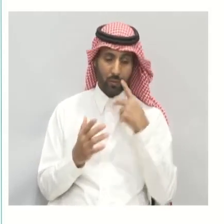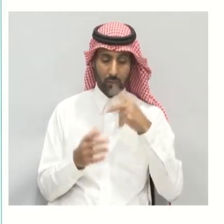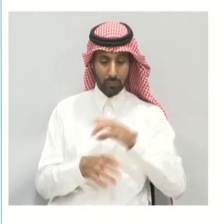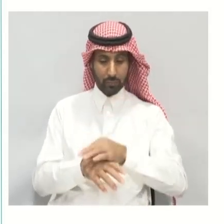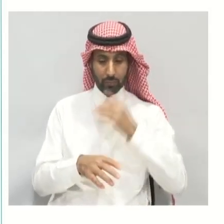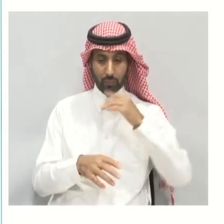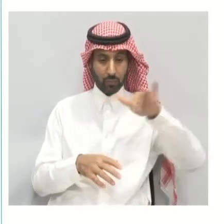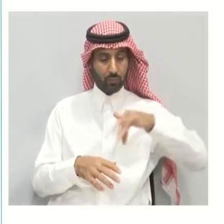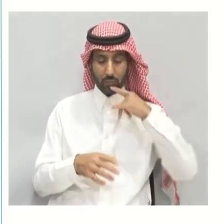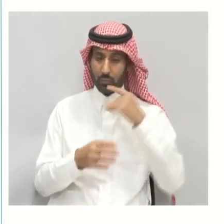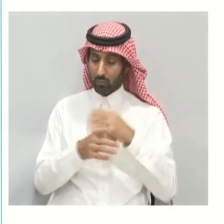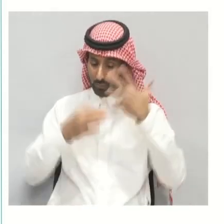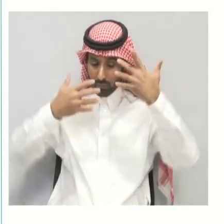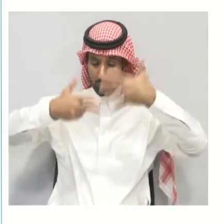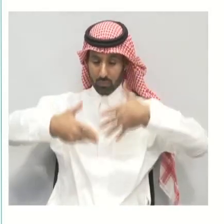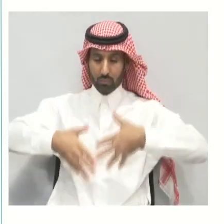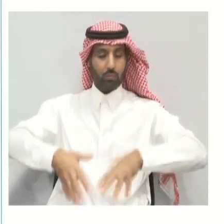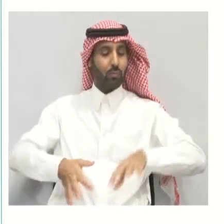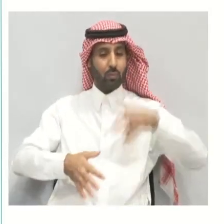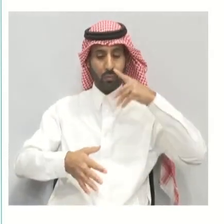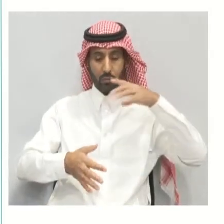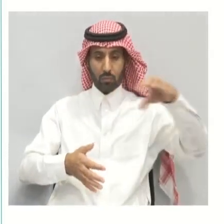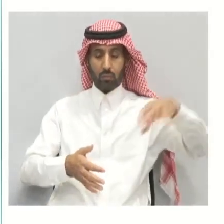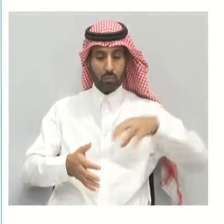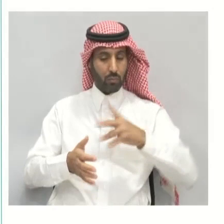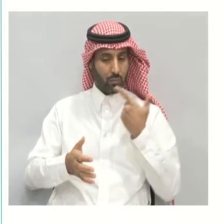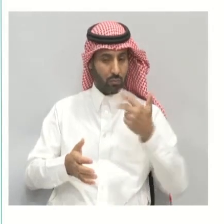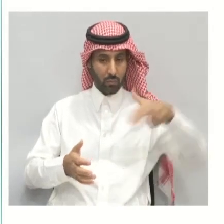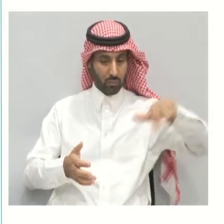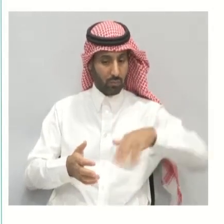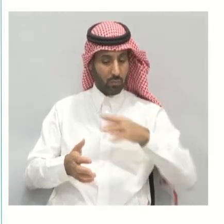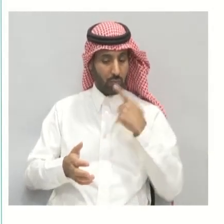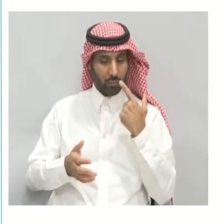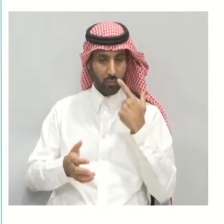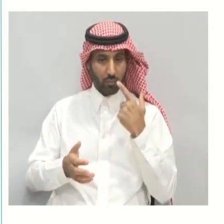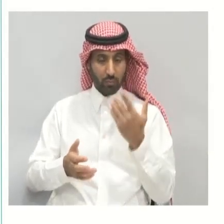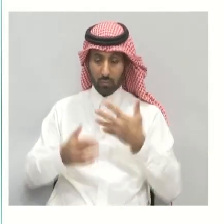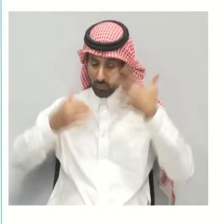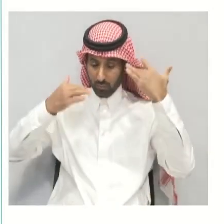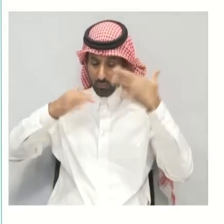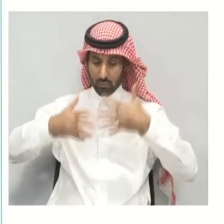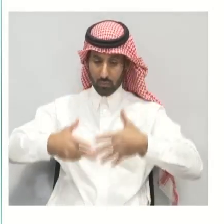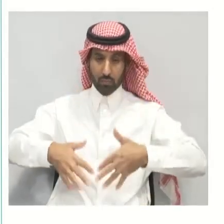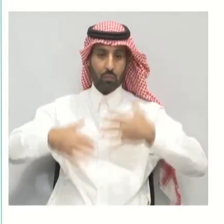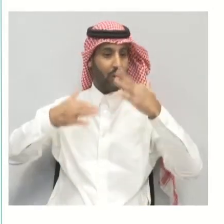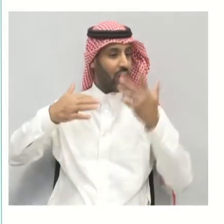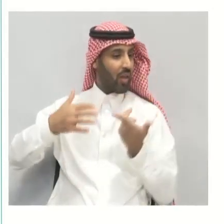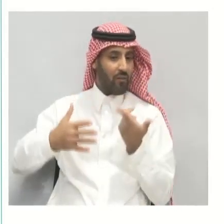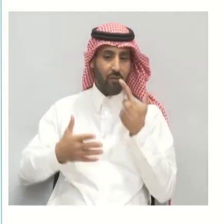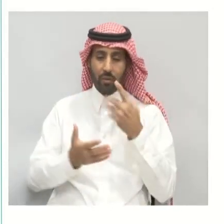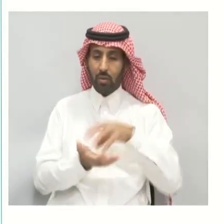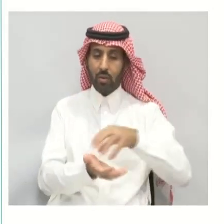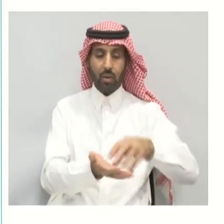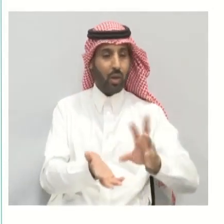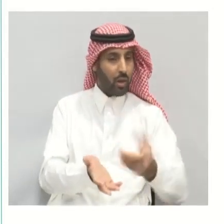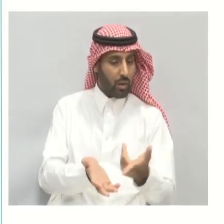people go to the falls? How do the people go to the falls? So here, when we say how do they go,